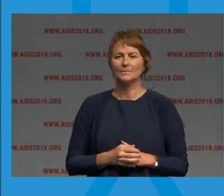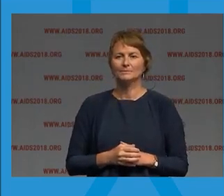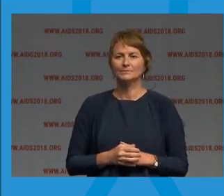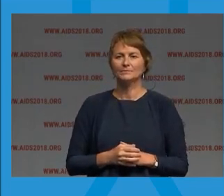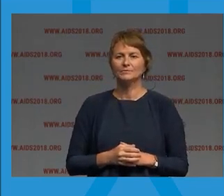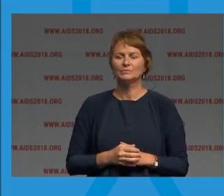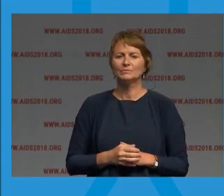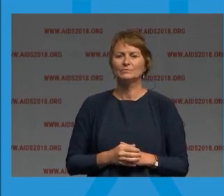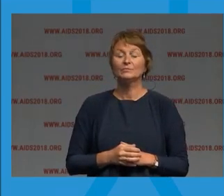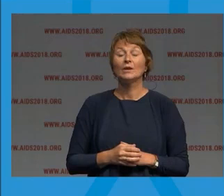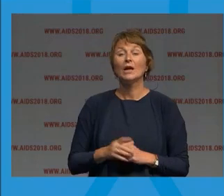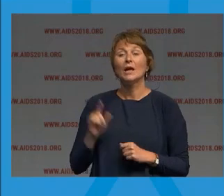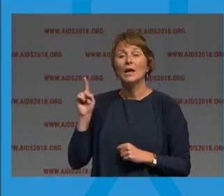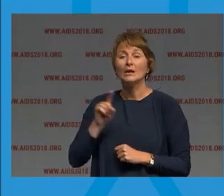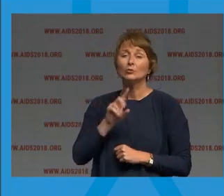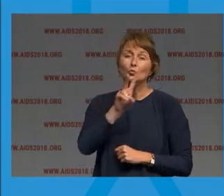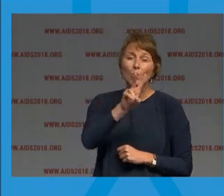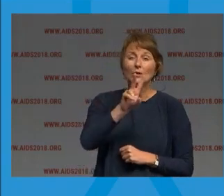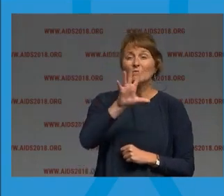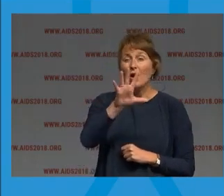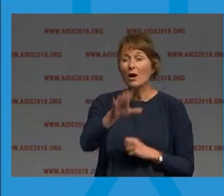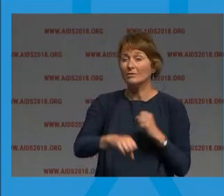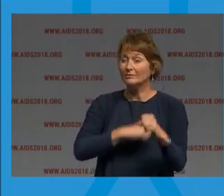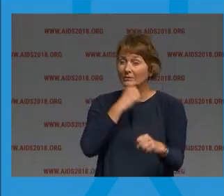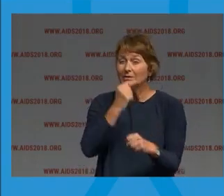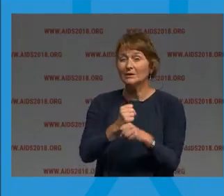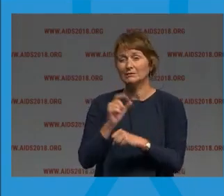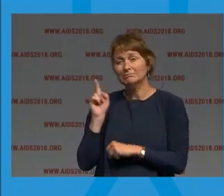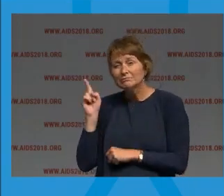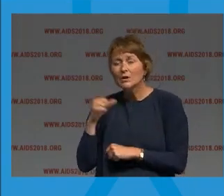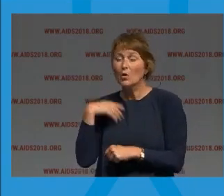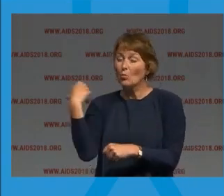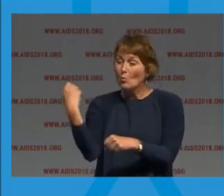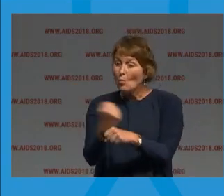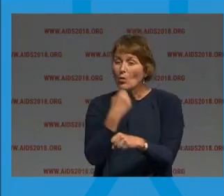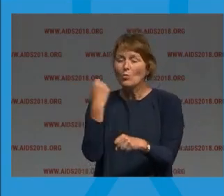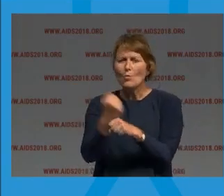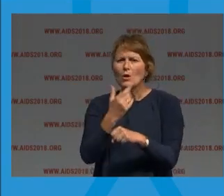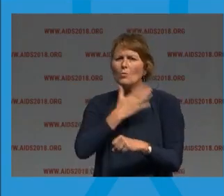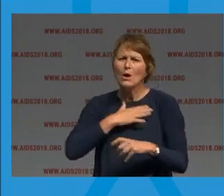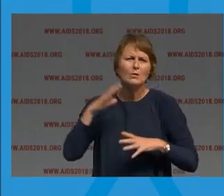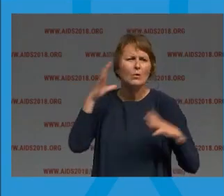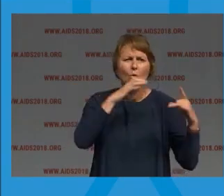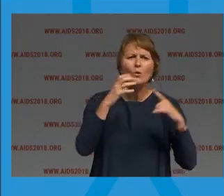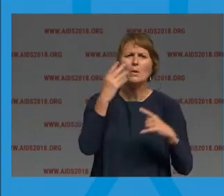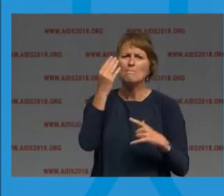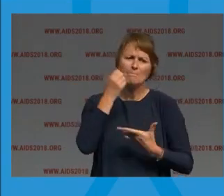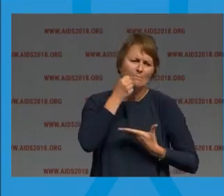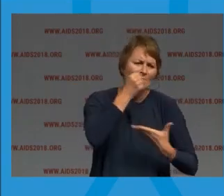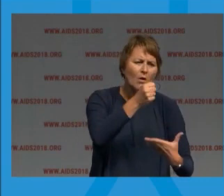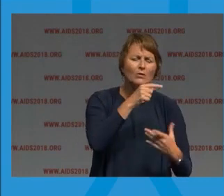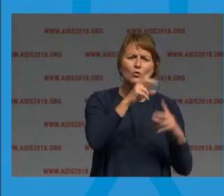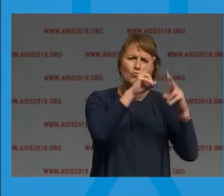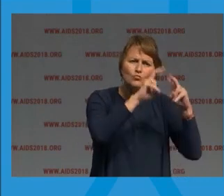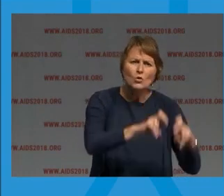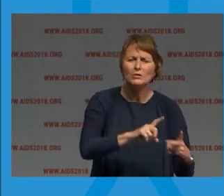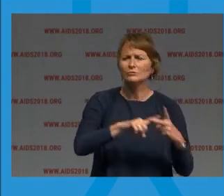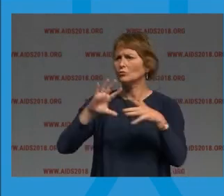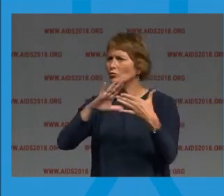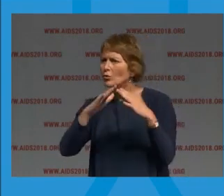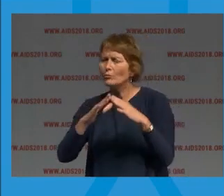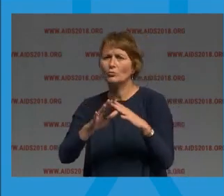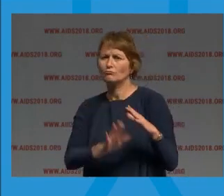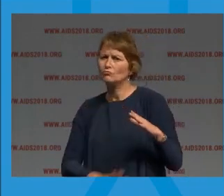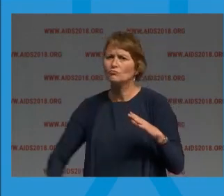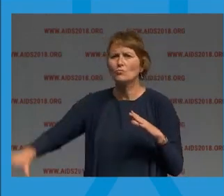For over a quarter of a century, Elton has worked tirelessly to fund research and services in communities around the world.